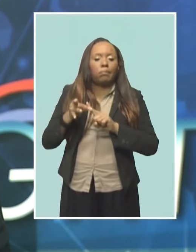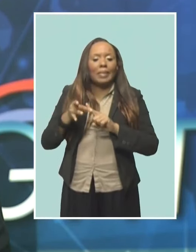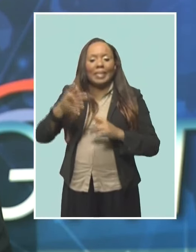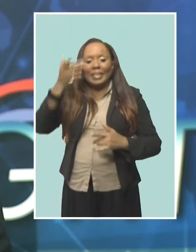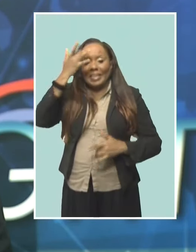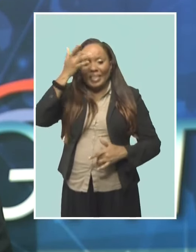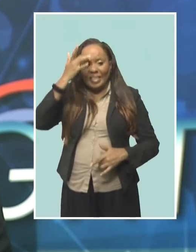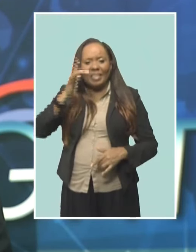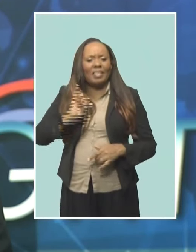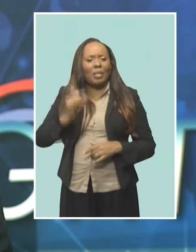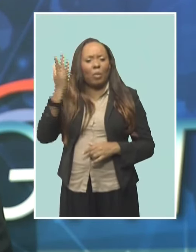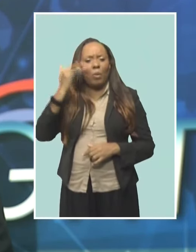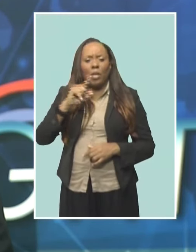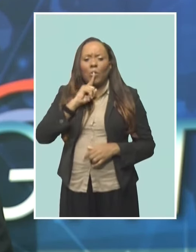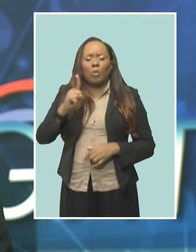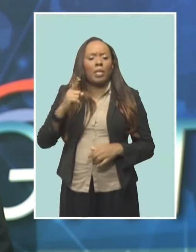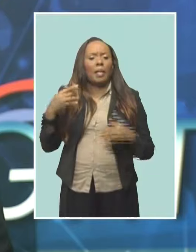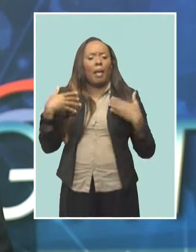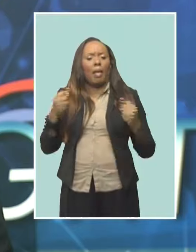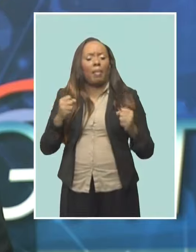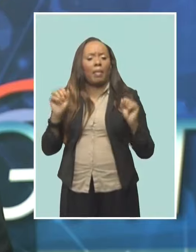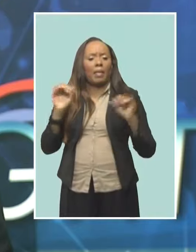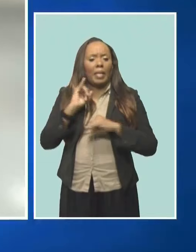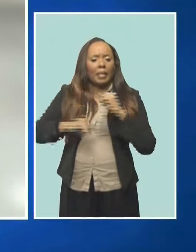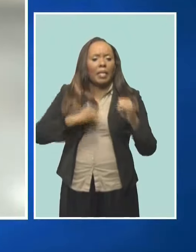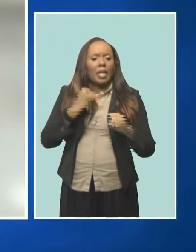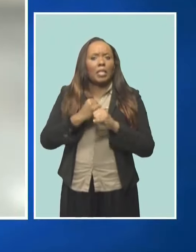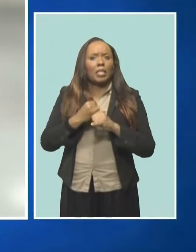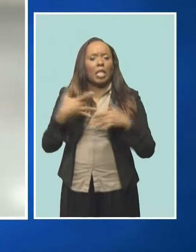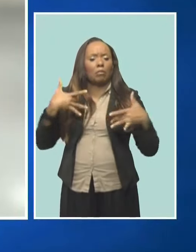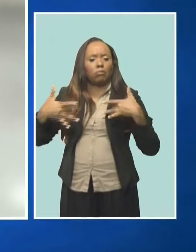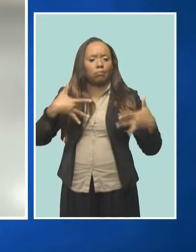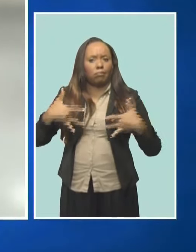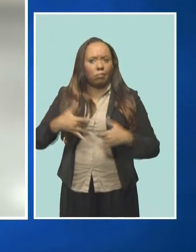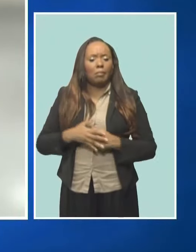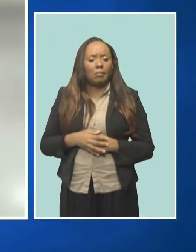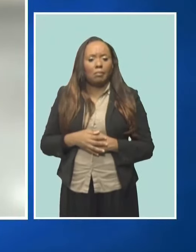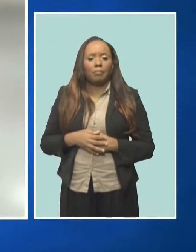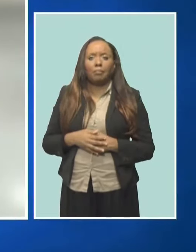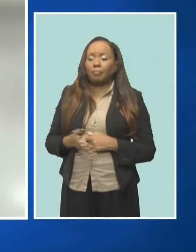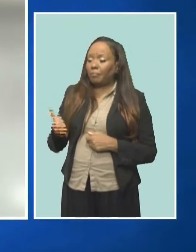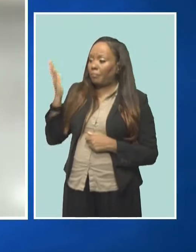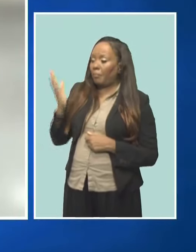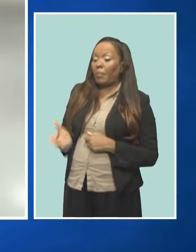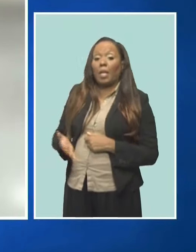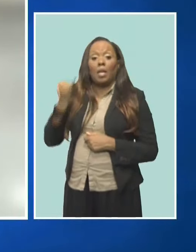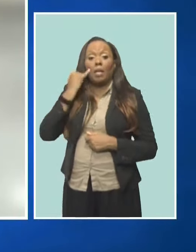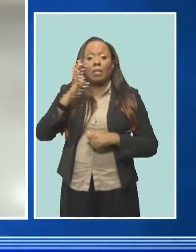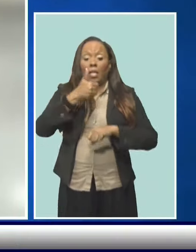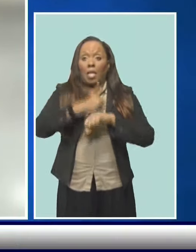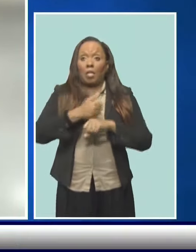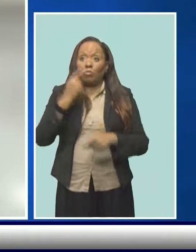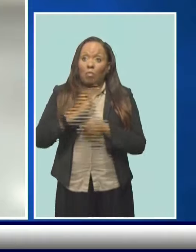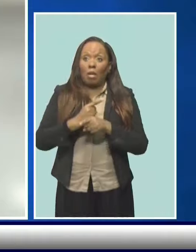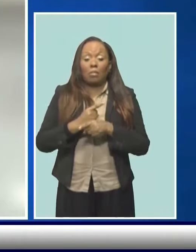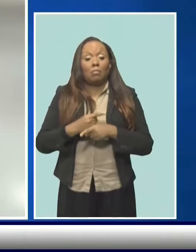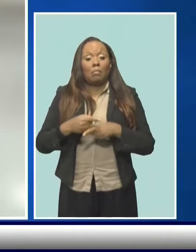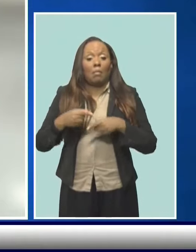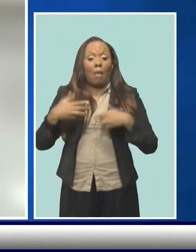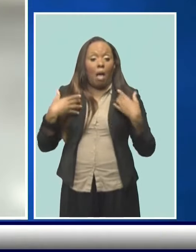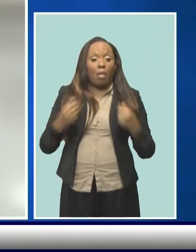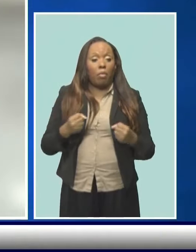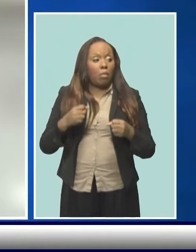of international concern. With the right public health measures, it can be contained, it can